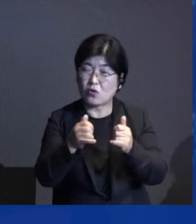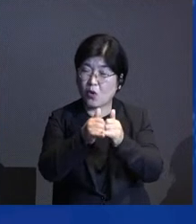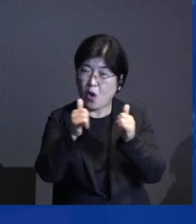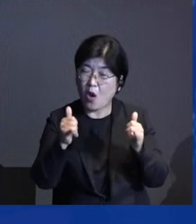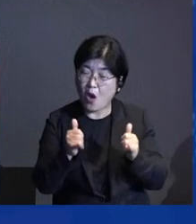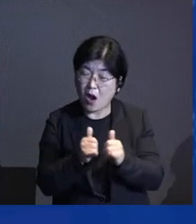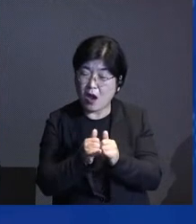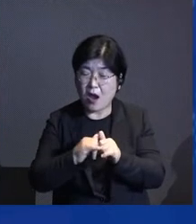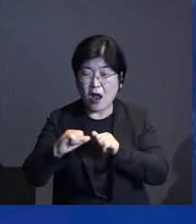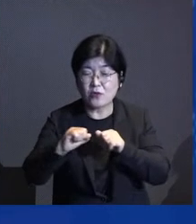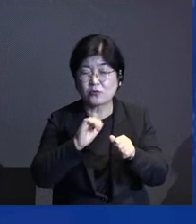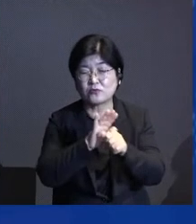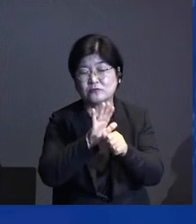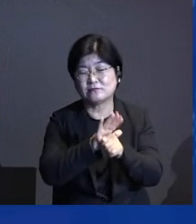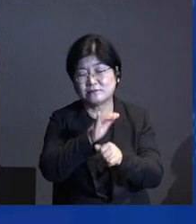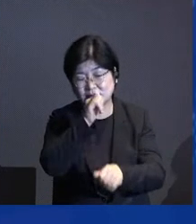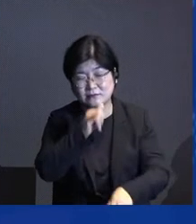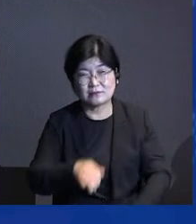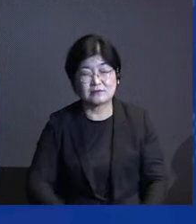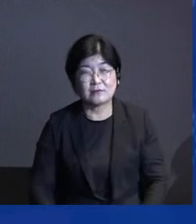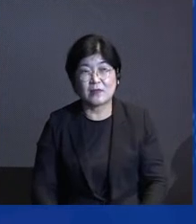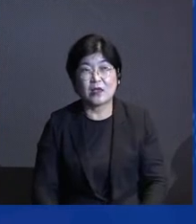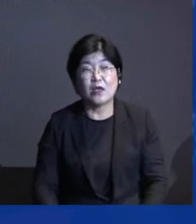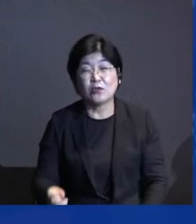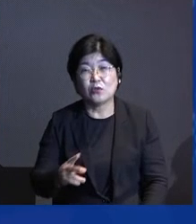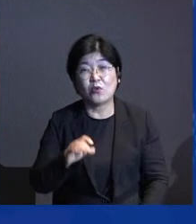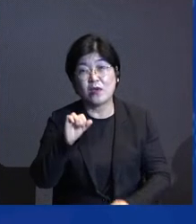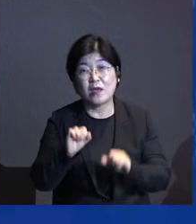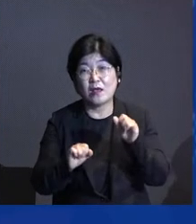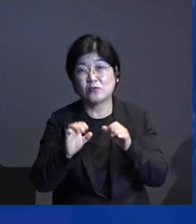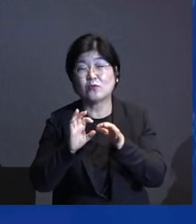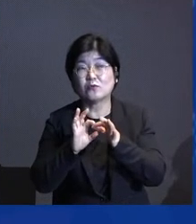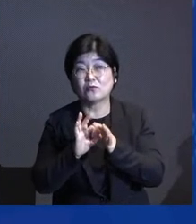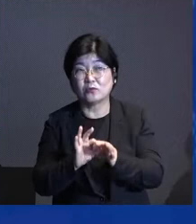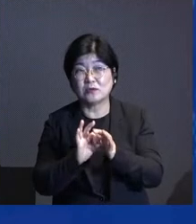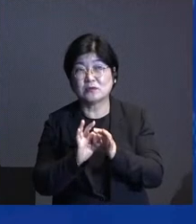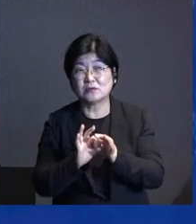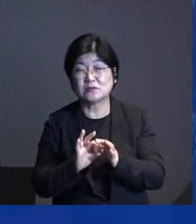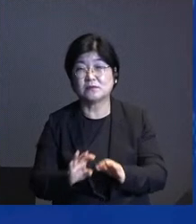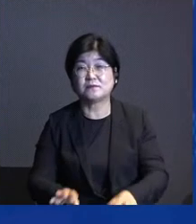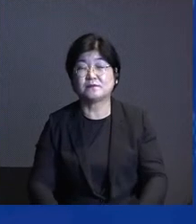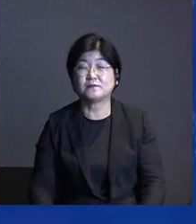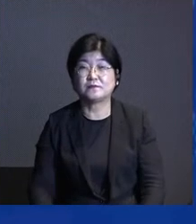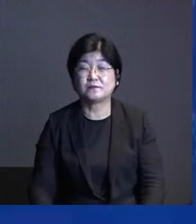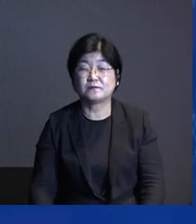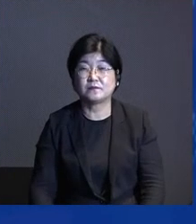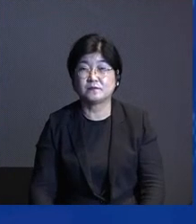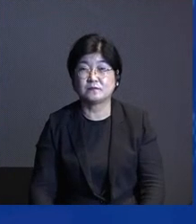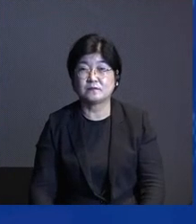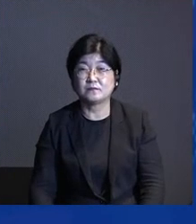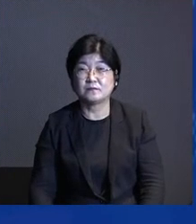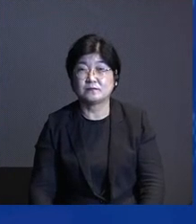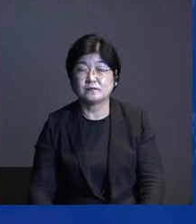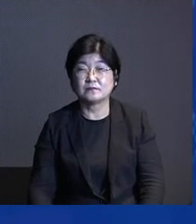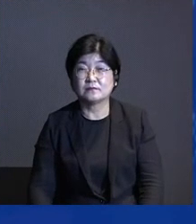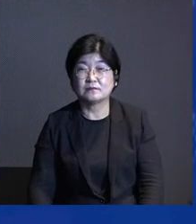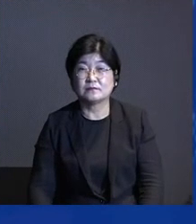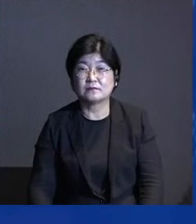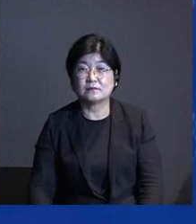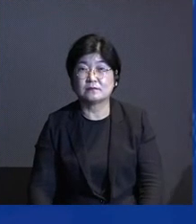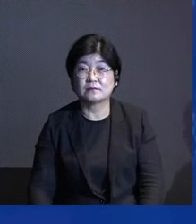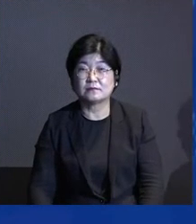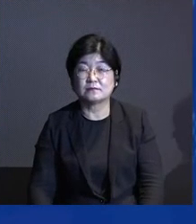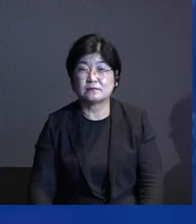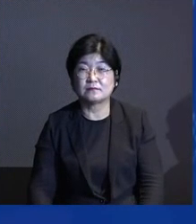through the implementation, we have received feedbacks from that community that have ISHC really